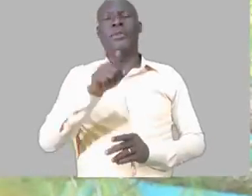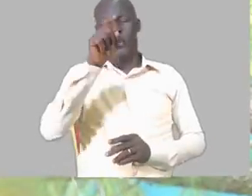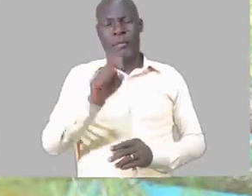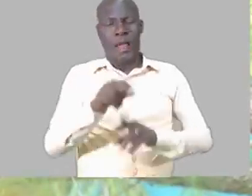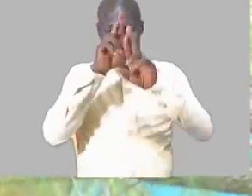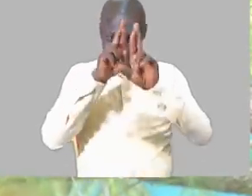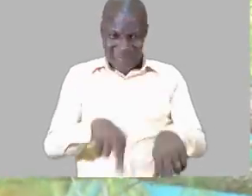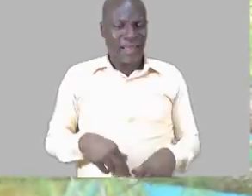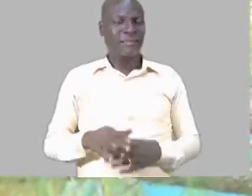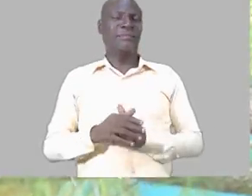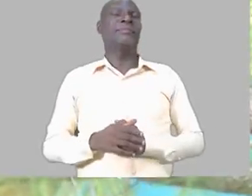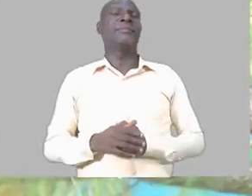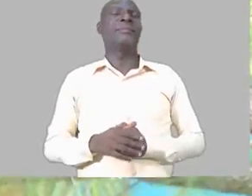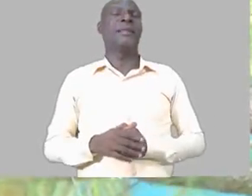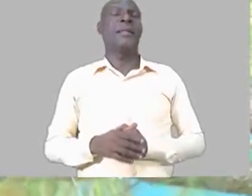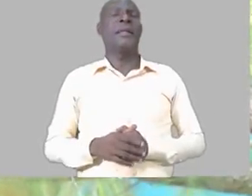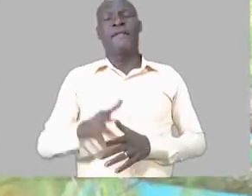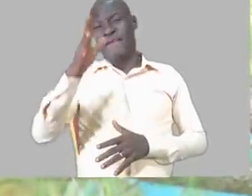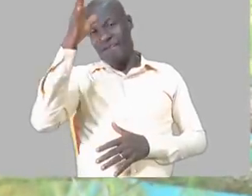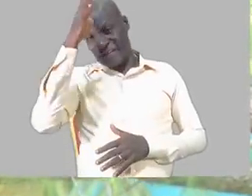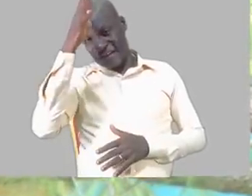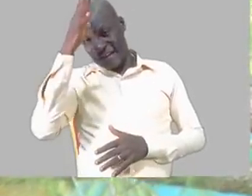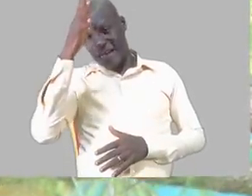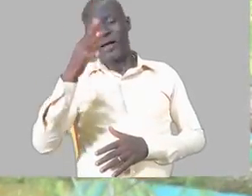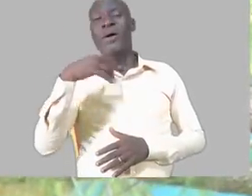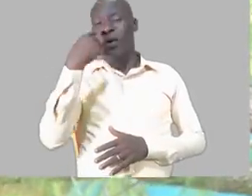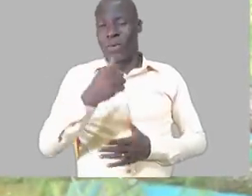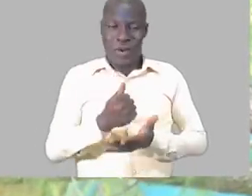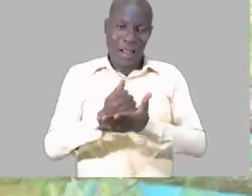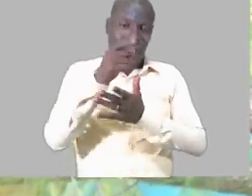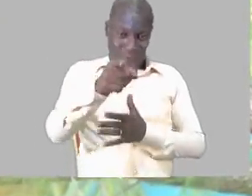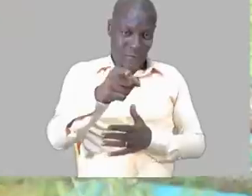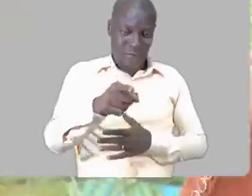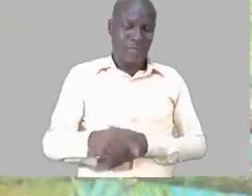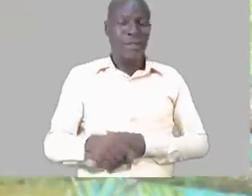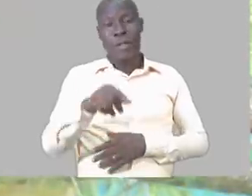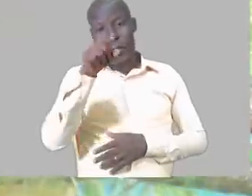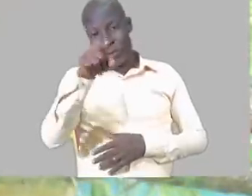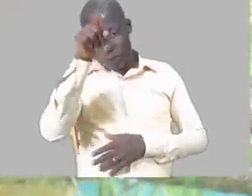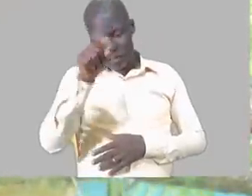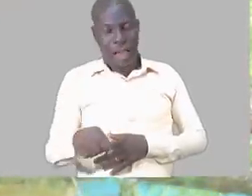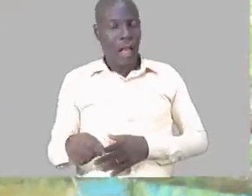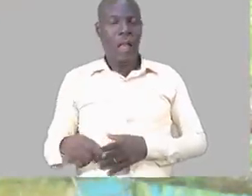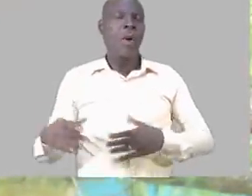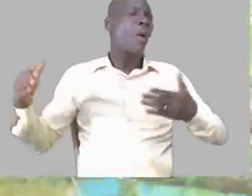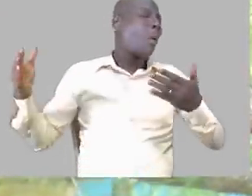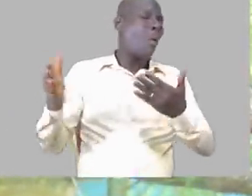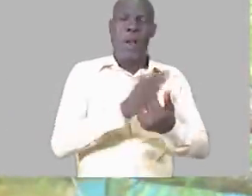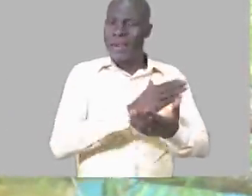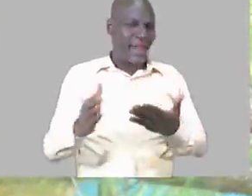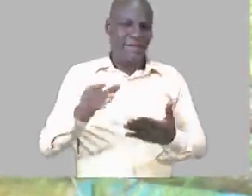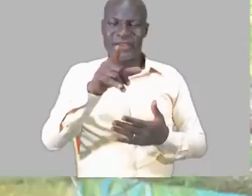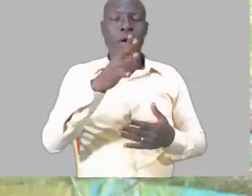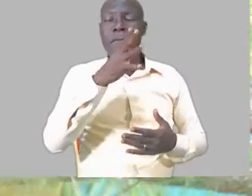must honor him wo ma me a owo ba ewiase sa wa pro atete etse